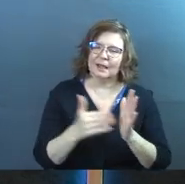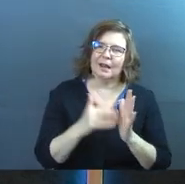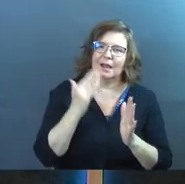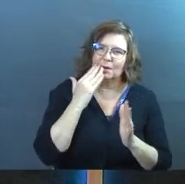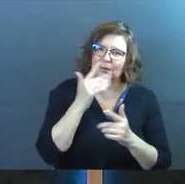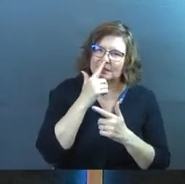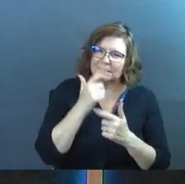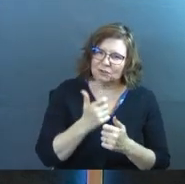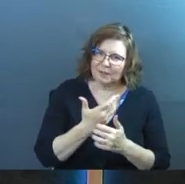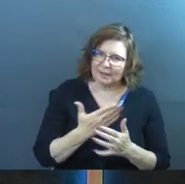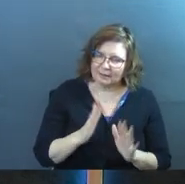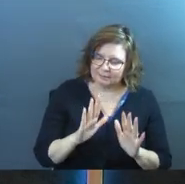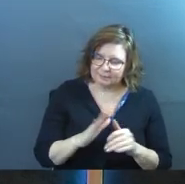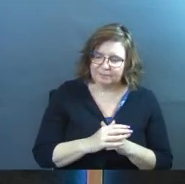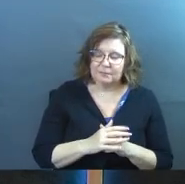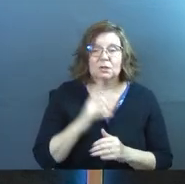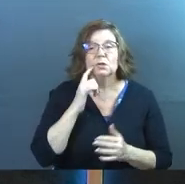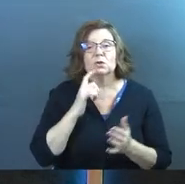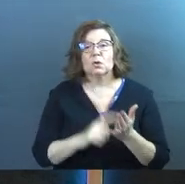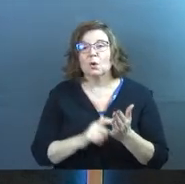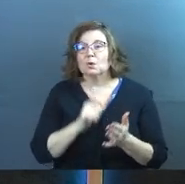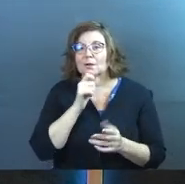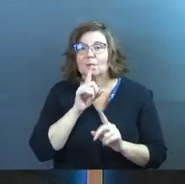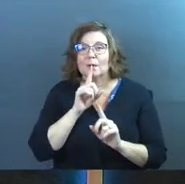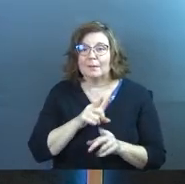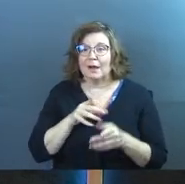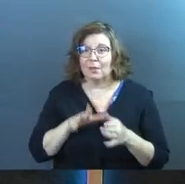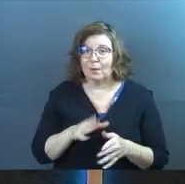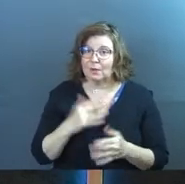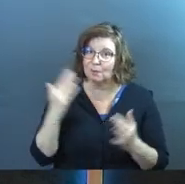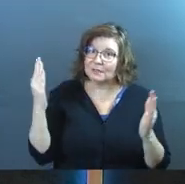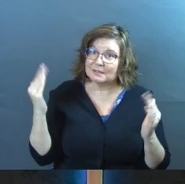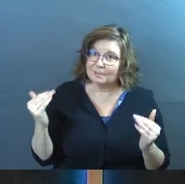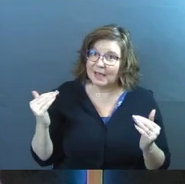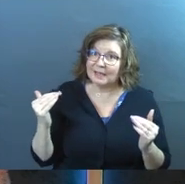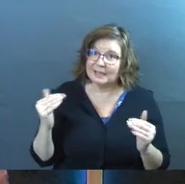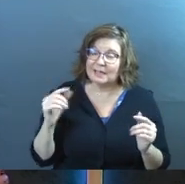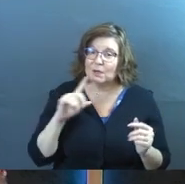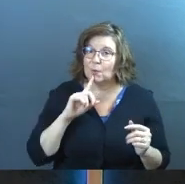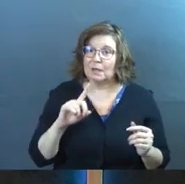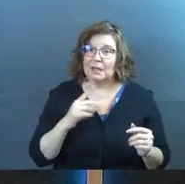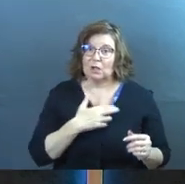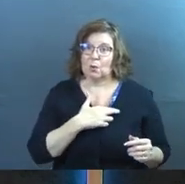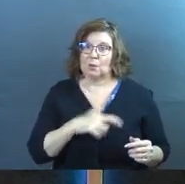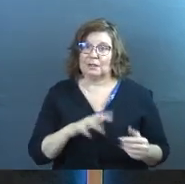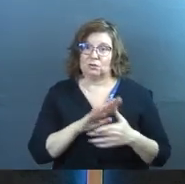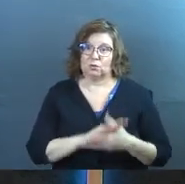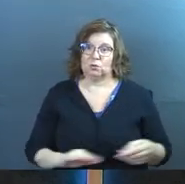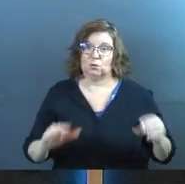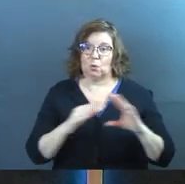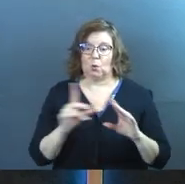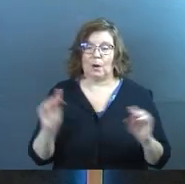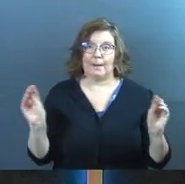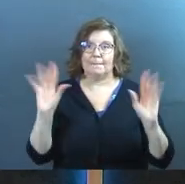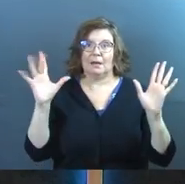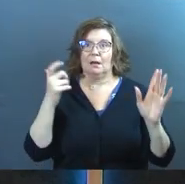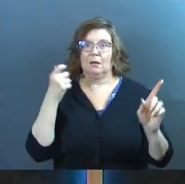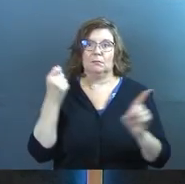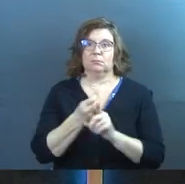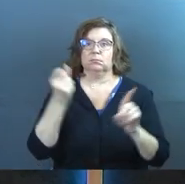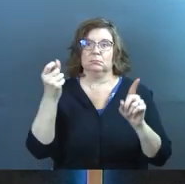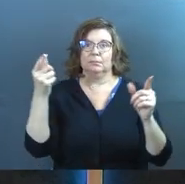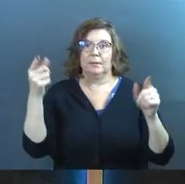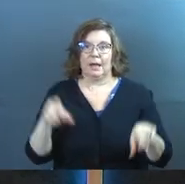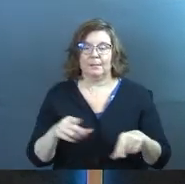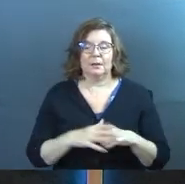Again, another interesting thing. Notice that they don't respond the way that you would expect in a super religious story where a miracle just